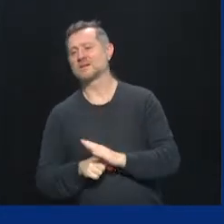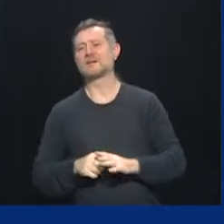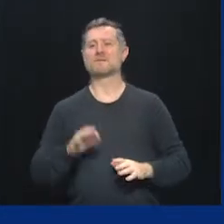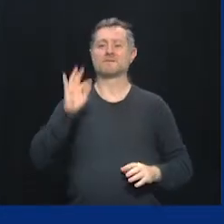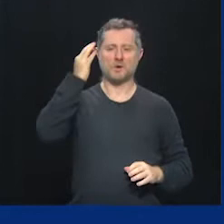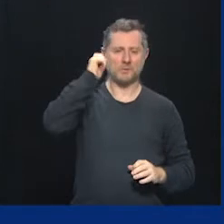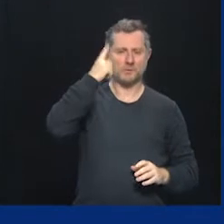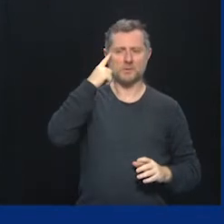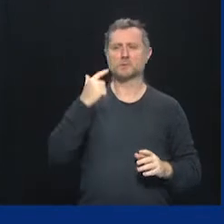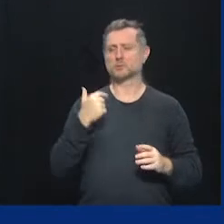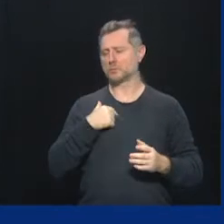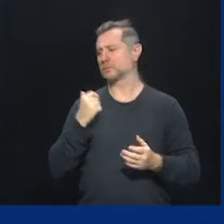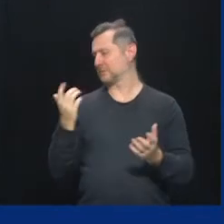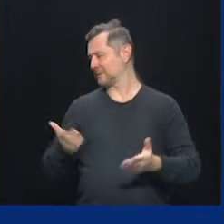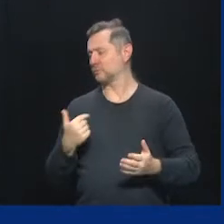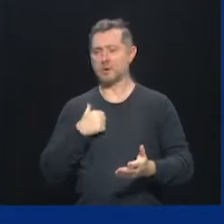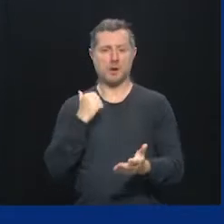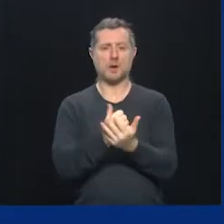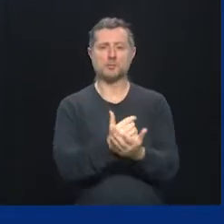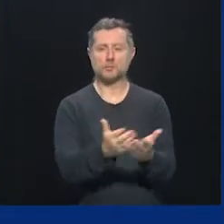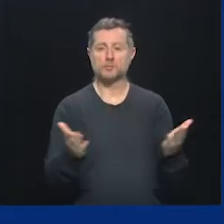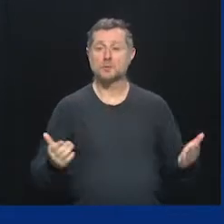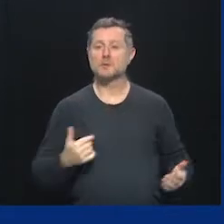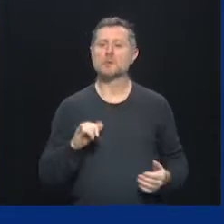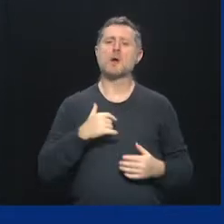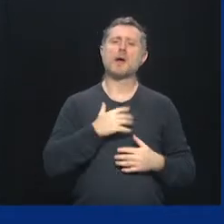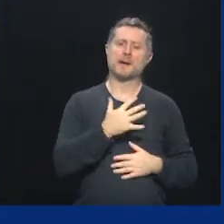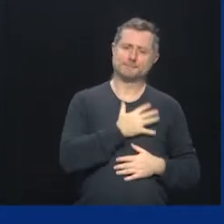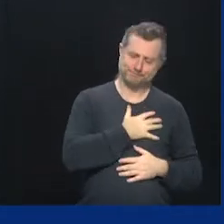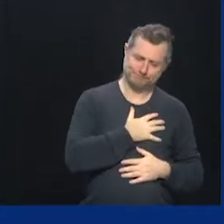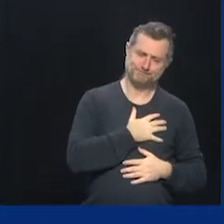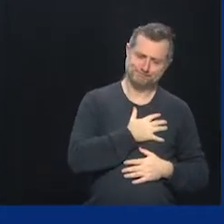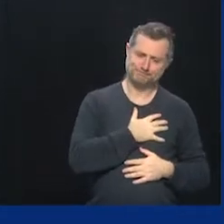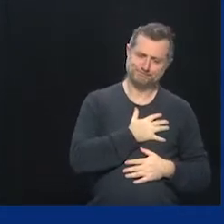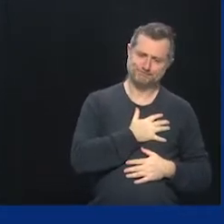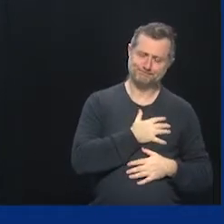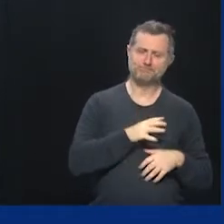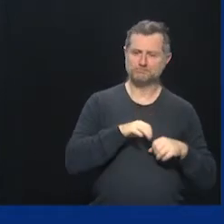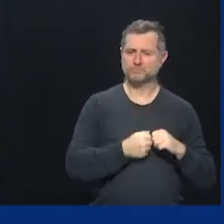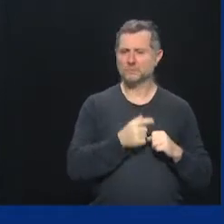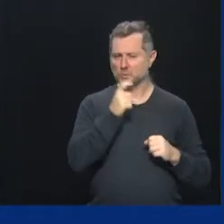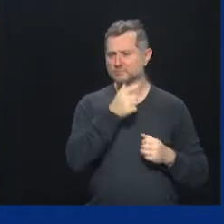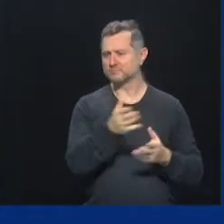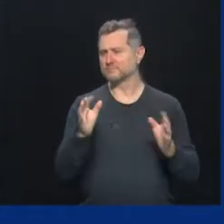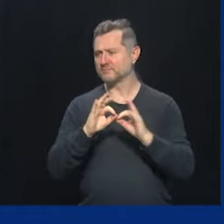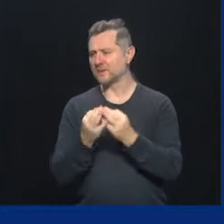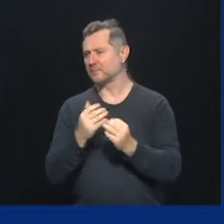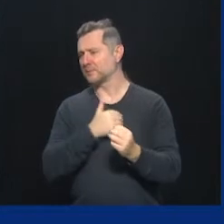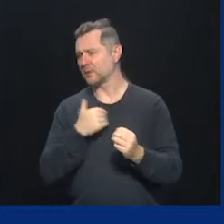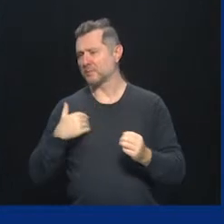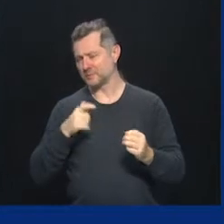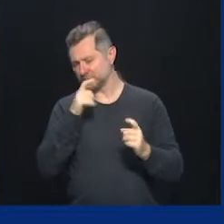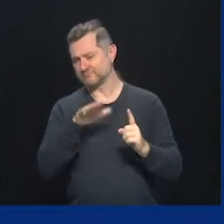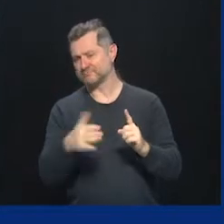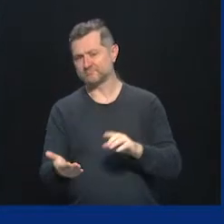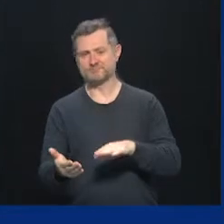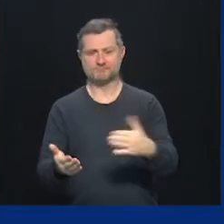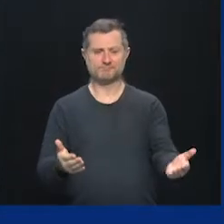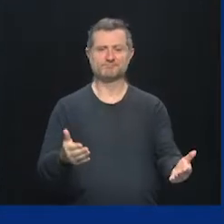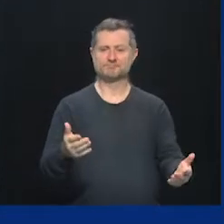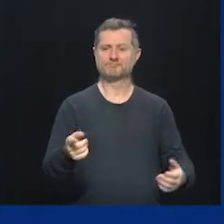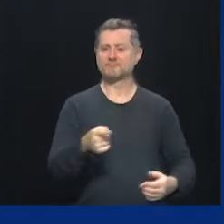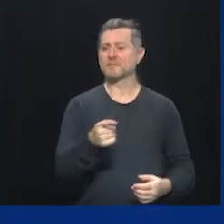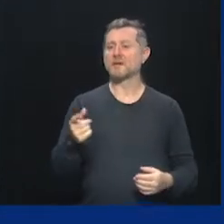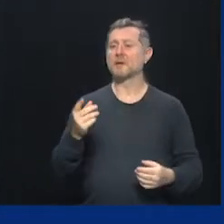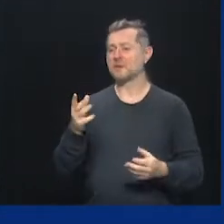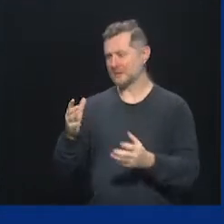we will do. And of course, our condolences and our heartbreak goes to those who have lost not only obviously property,